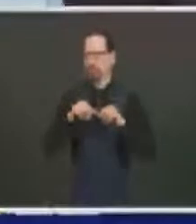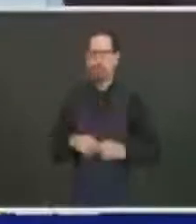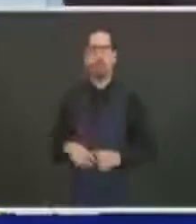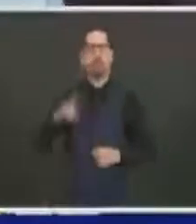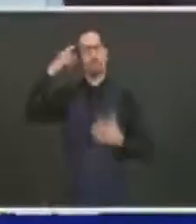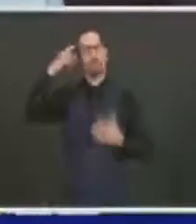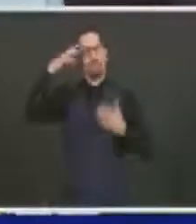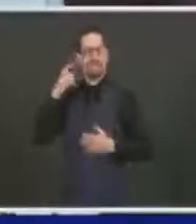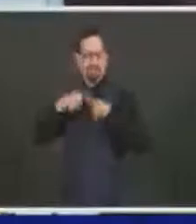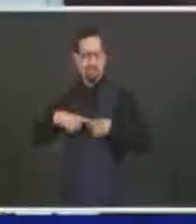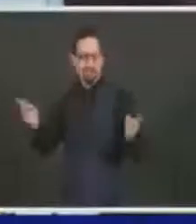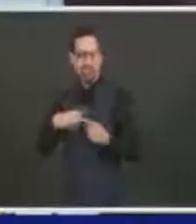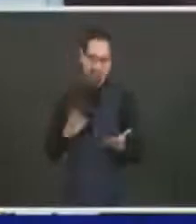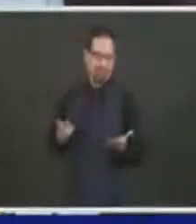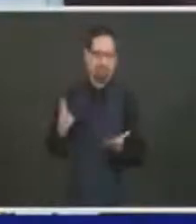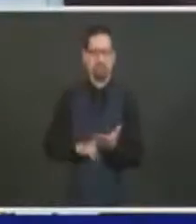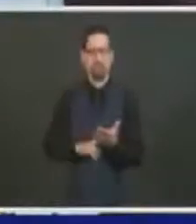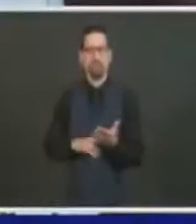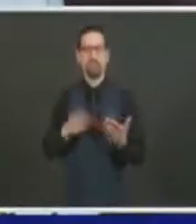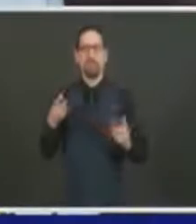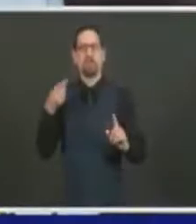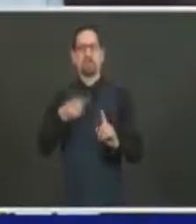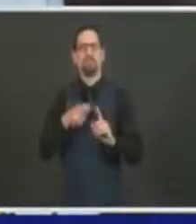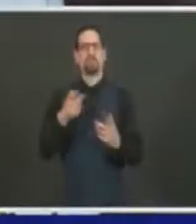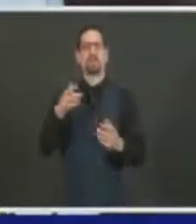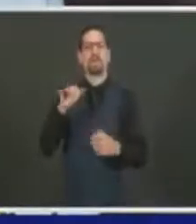an asymptomatic test by going to